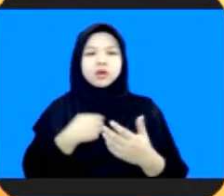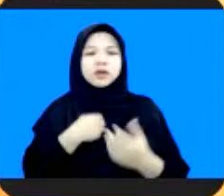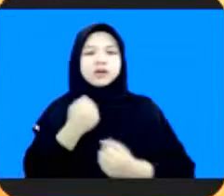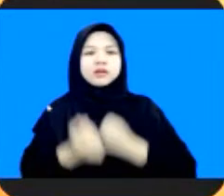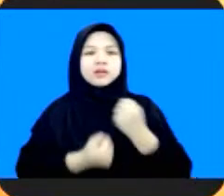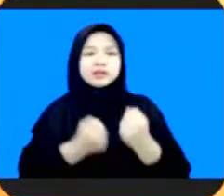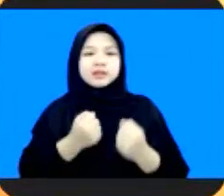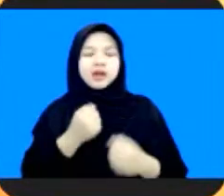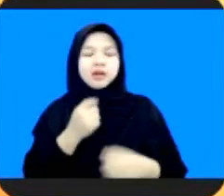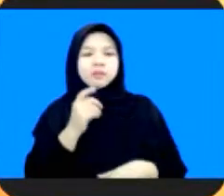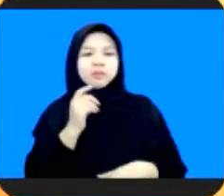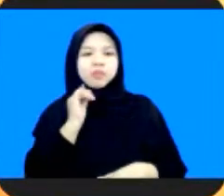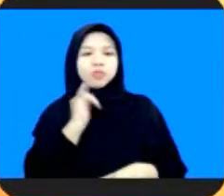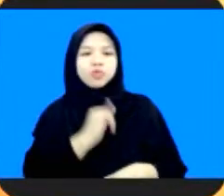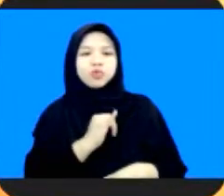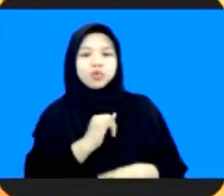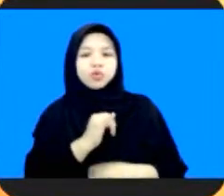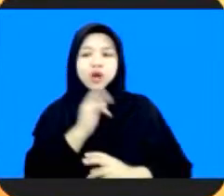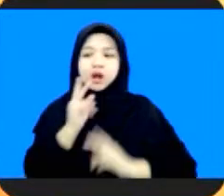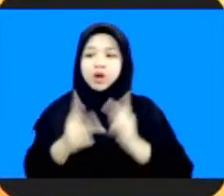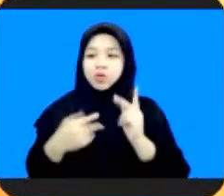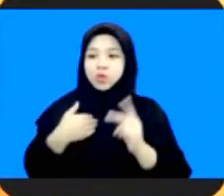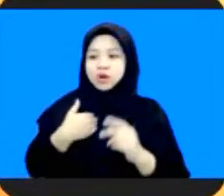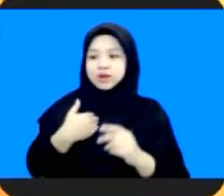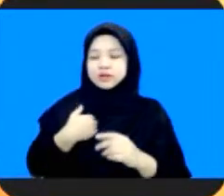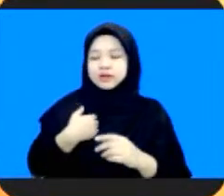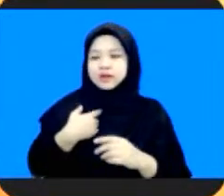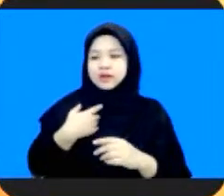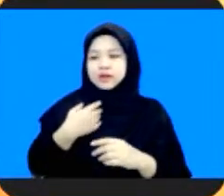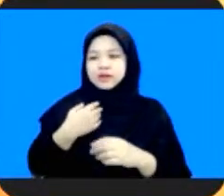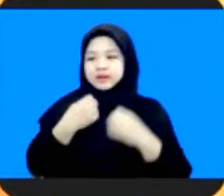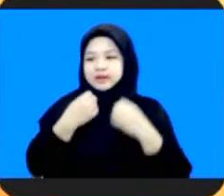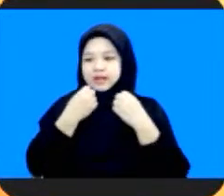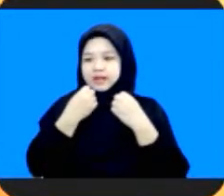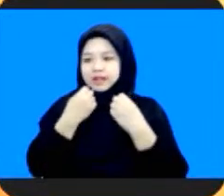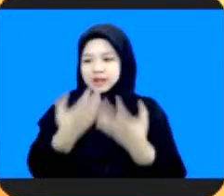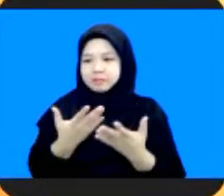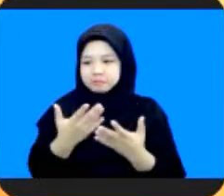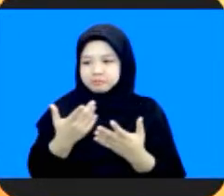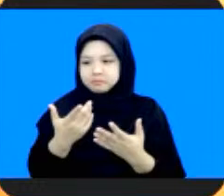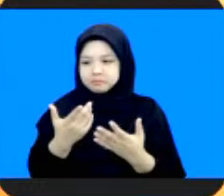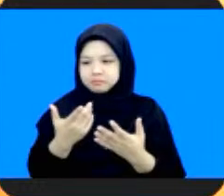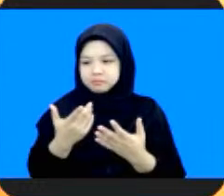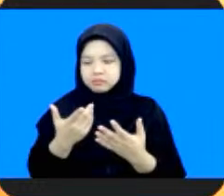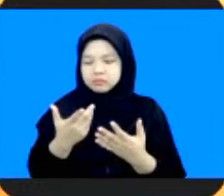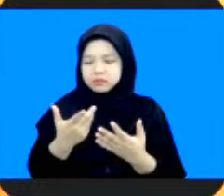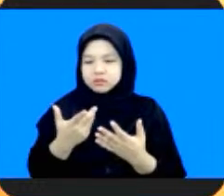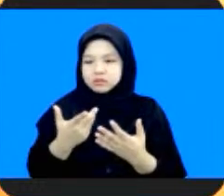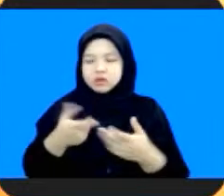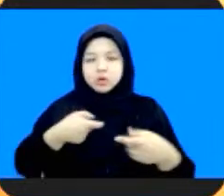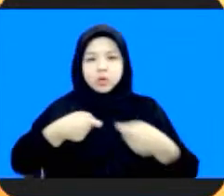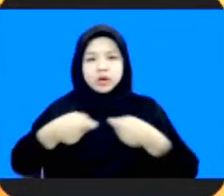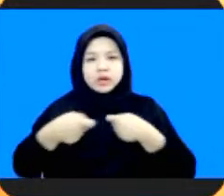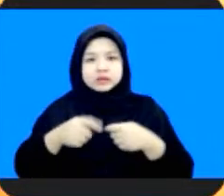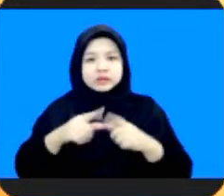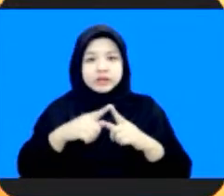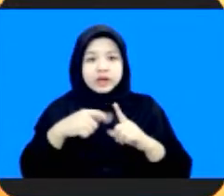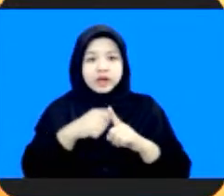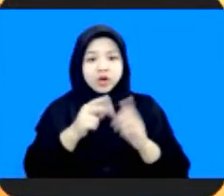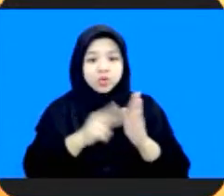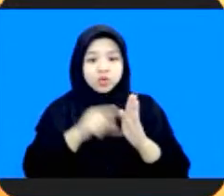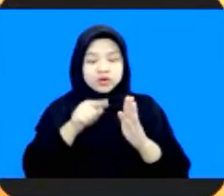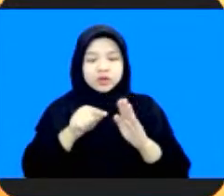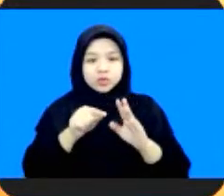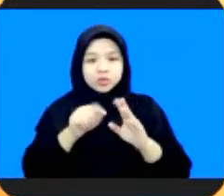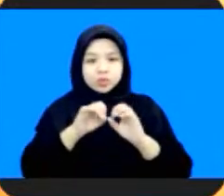being artificially amplified by coordinated accounts, especially if they're using fake accounts.